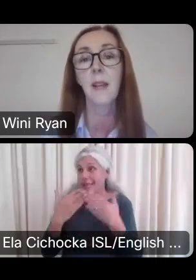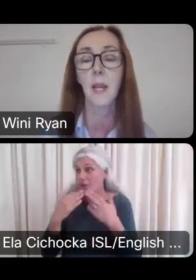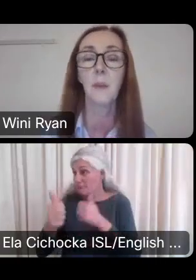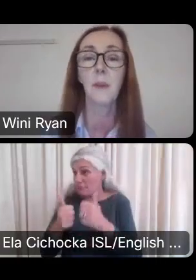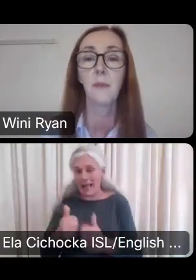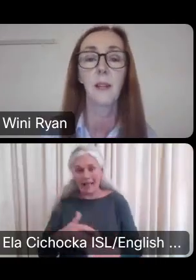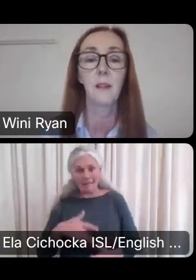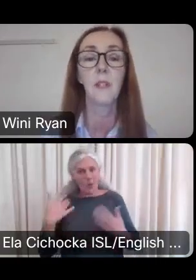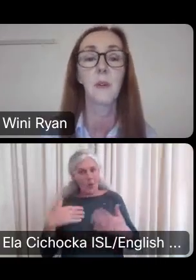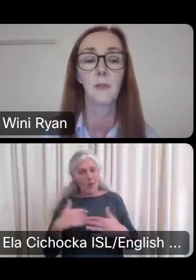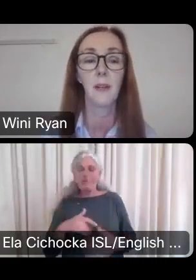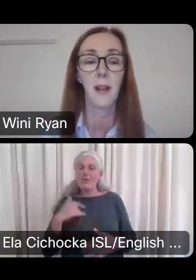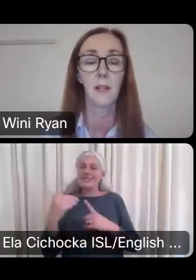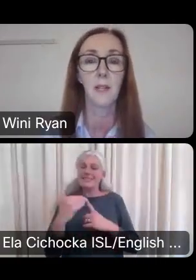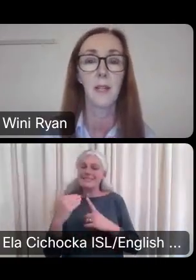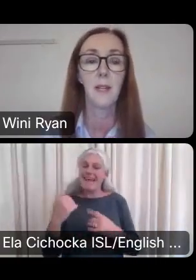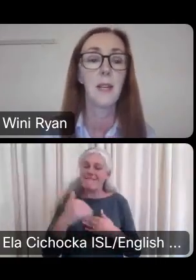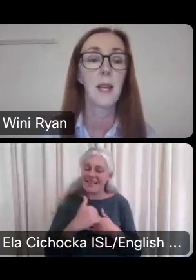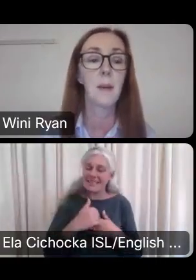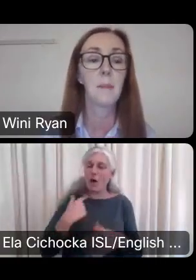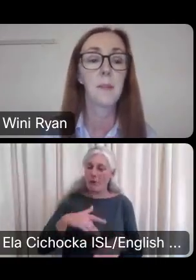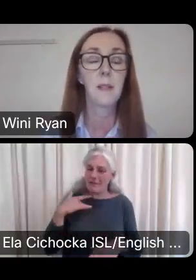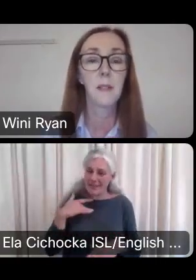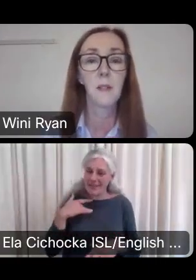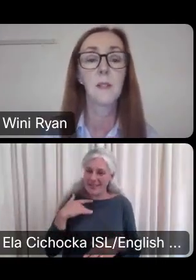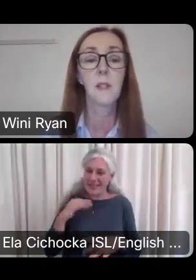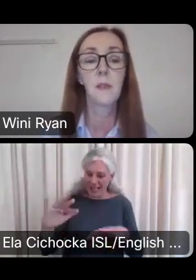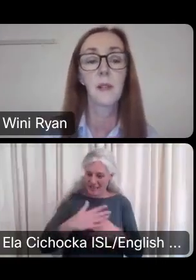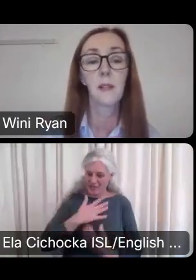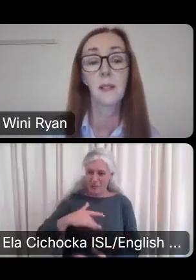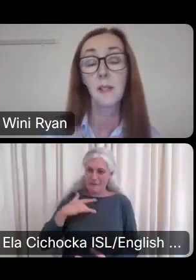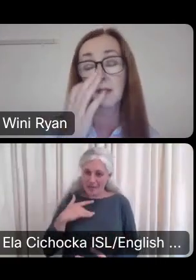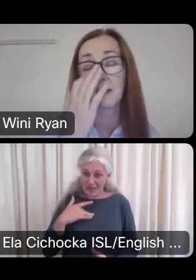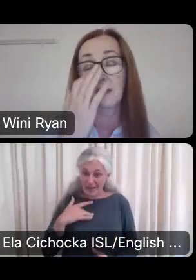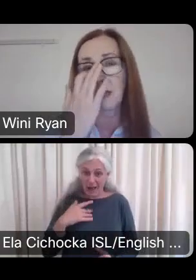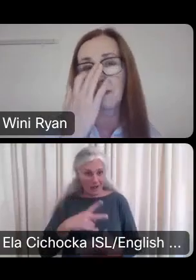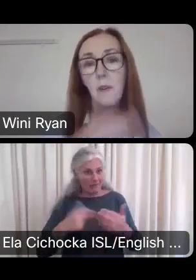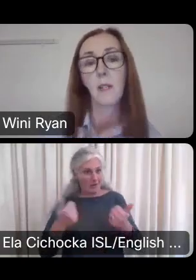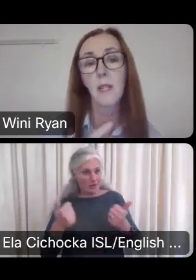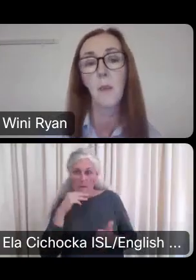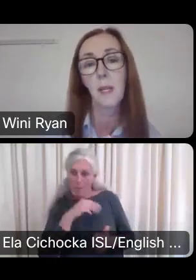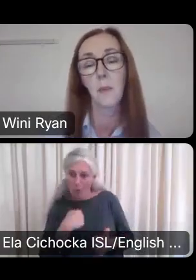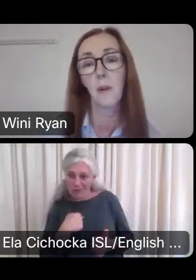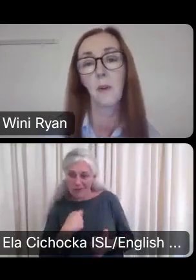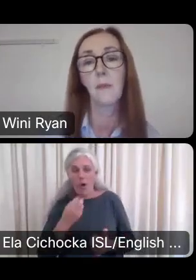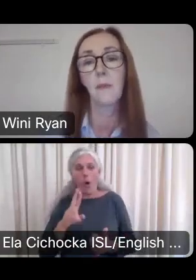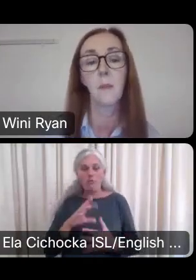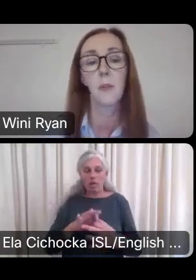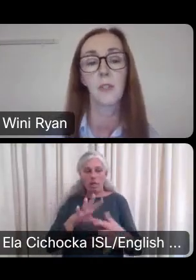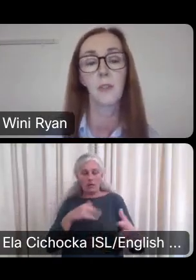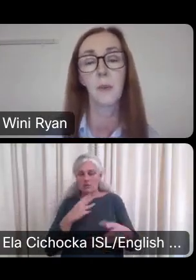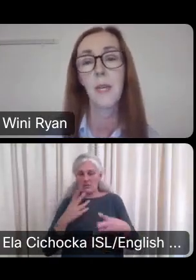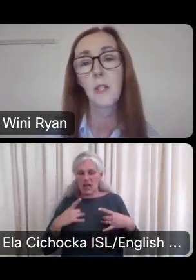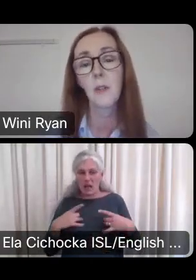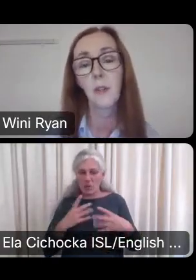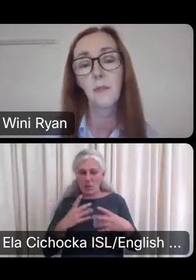it affects how we feel if we don't feel valued. Do you feel distant? So if you're not happy in work or you feel your